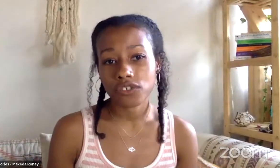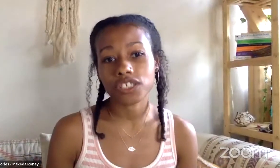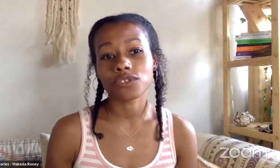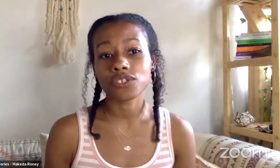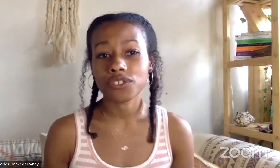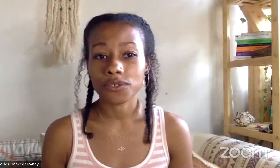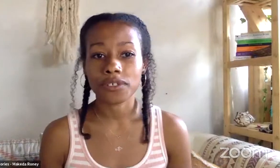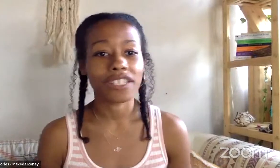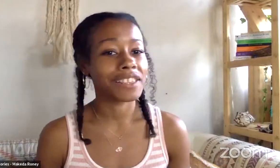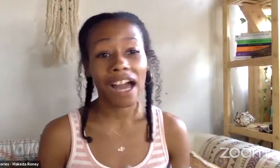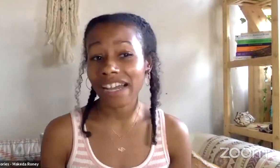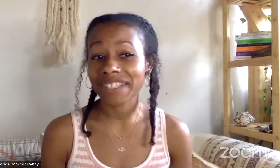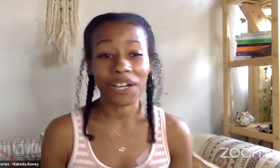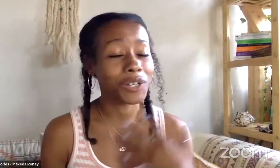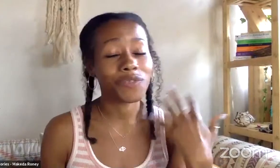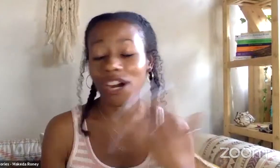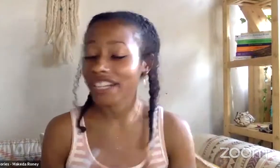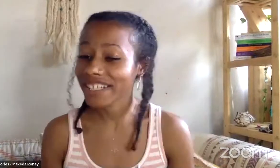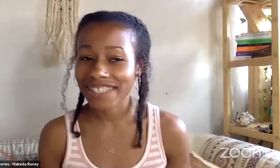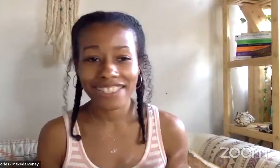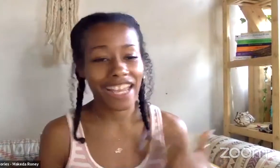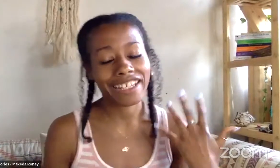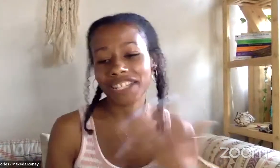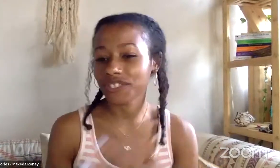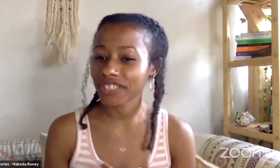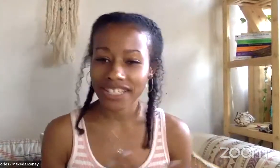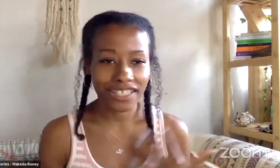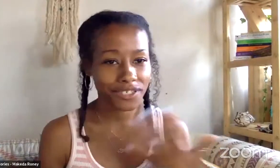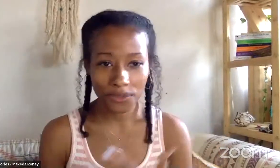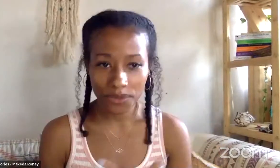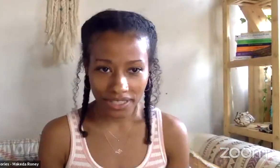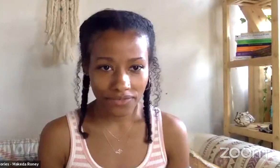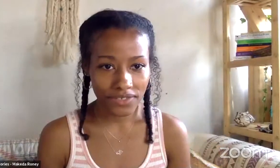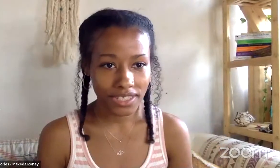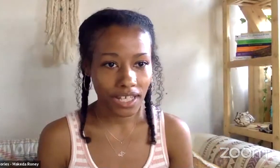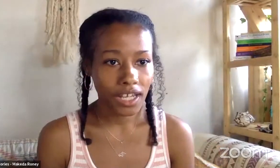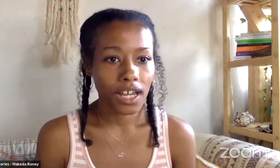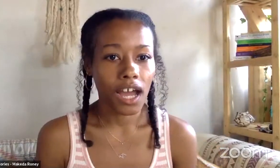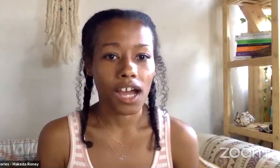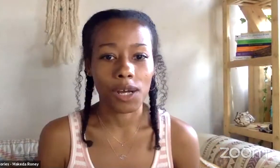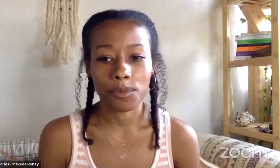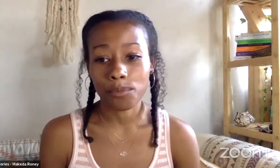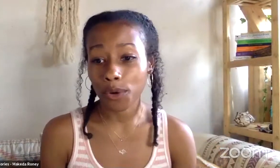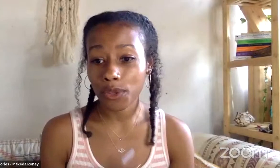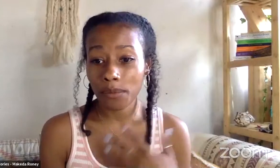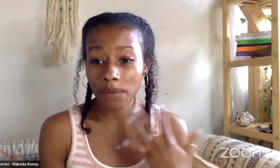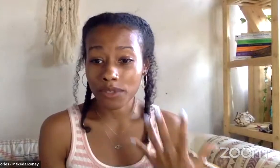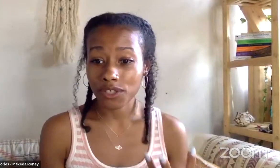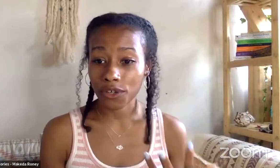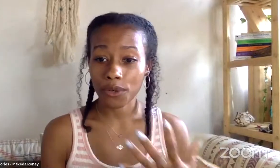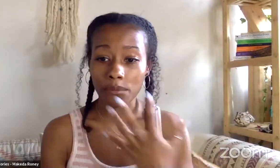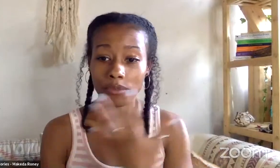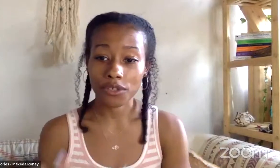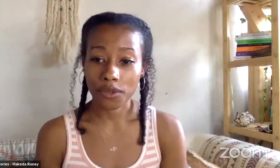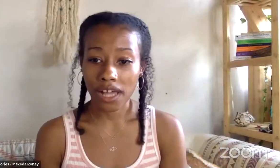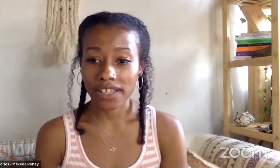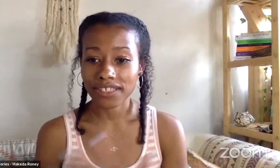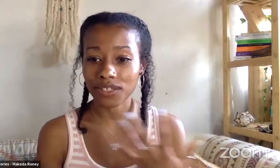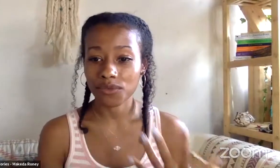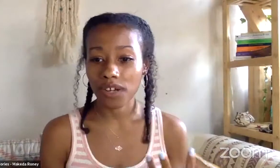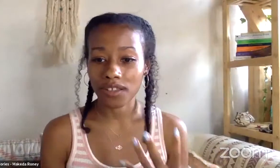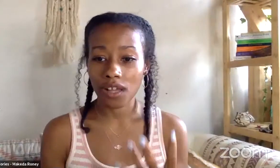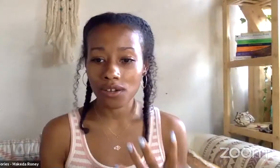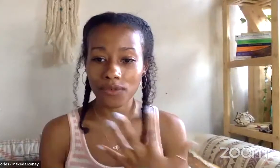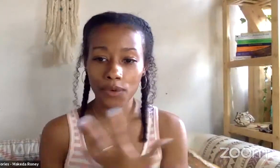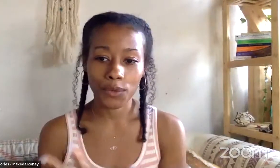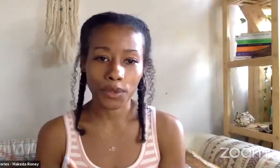long generational line of artists and energetic intuitives, both of my maternal and paternal lines,